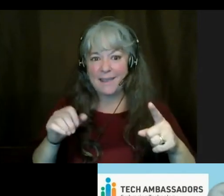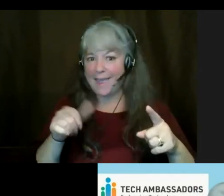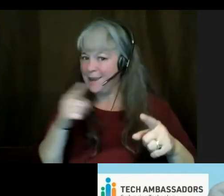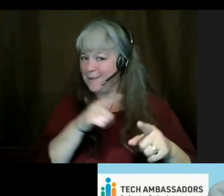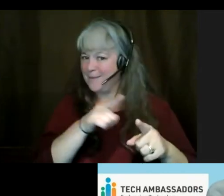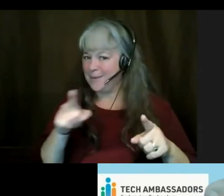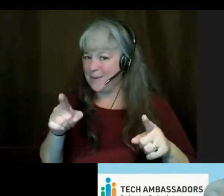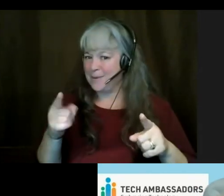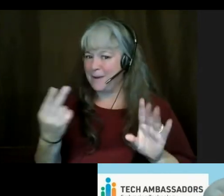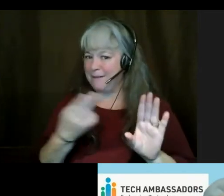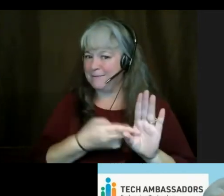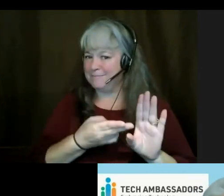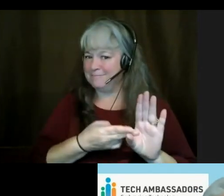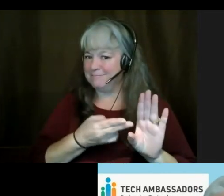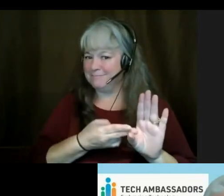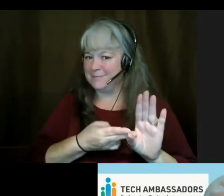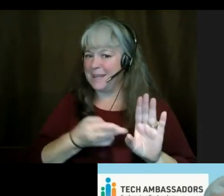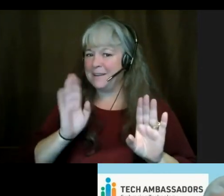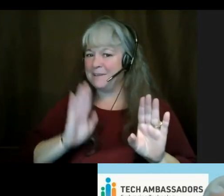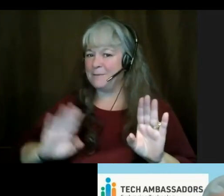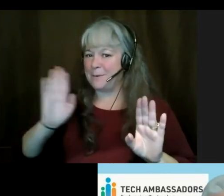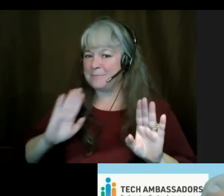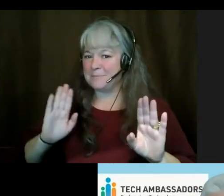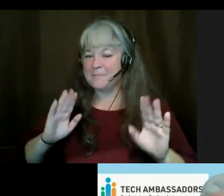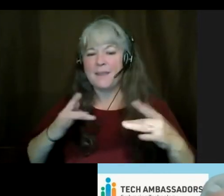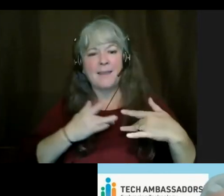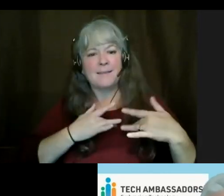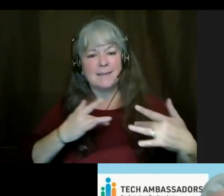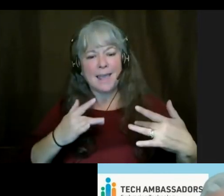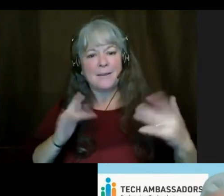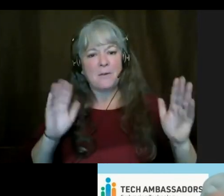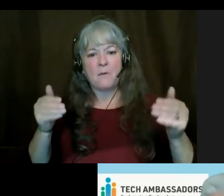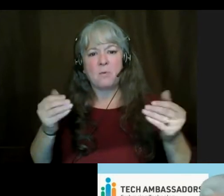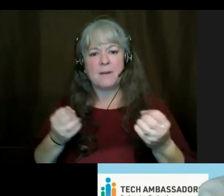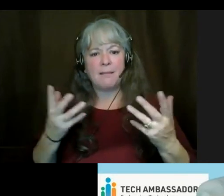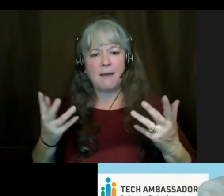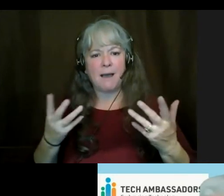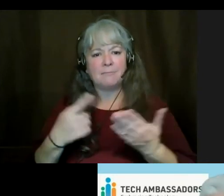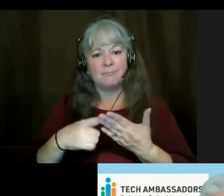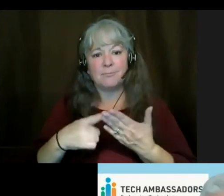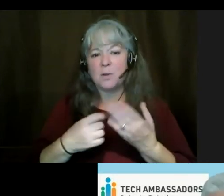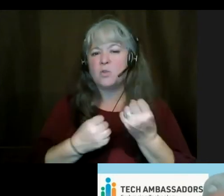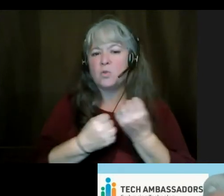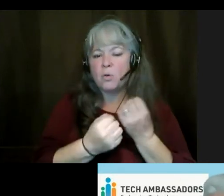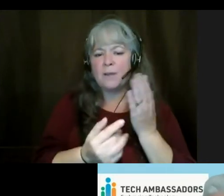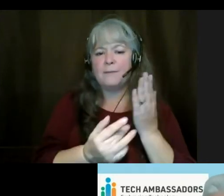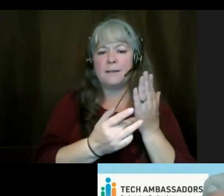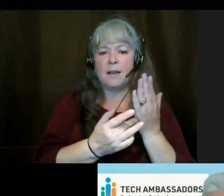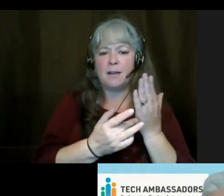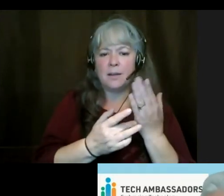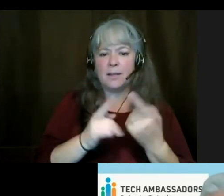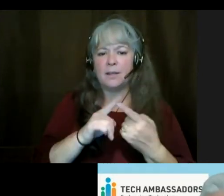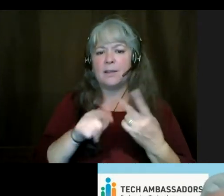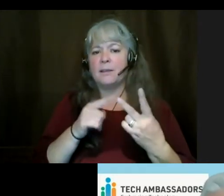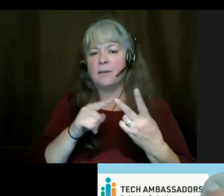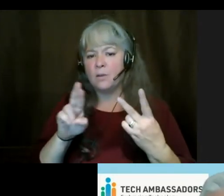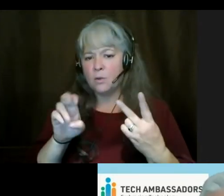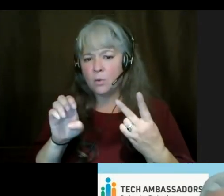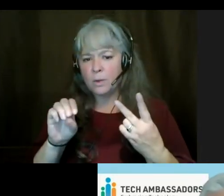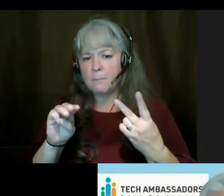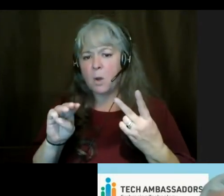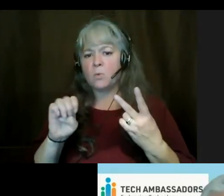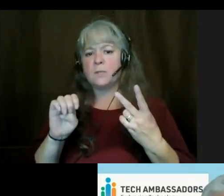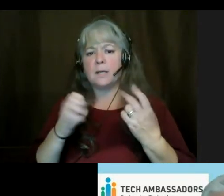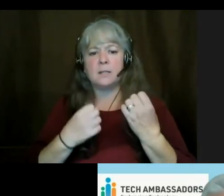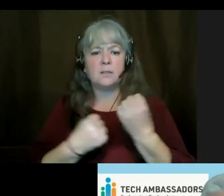attended other events of ours, we really tend to spend a lot of time talking about supportive technology, remote support,